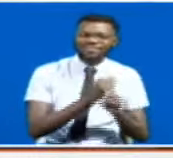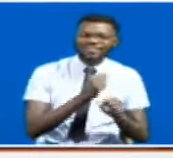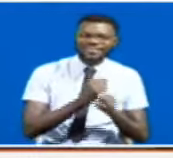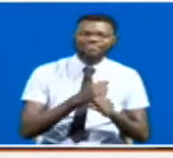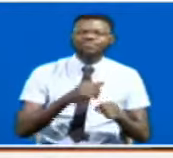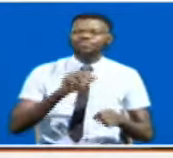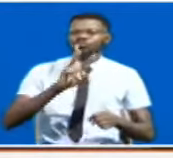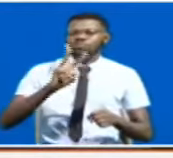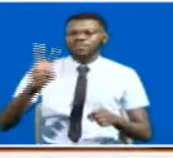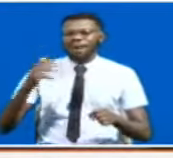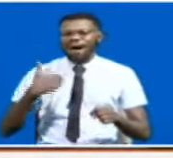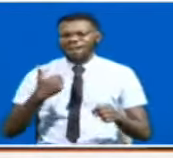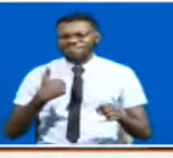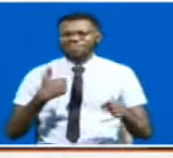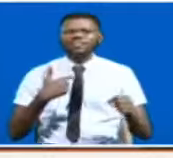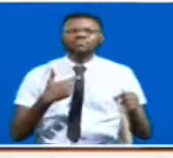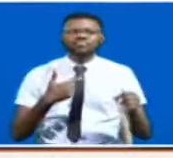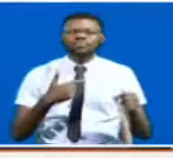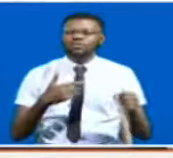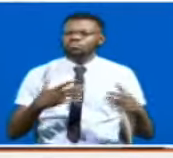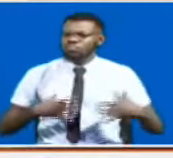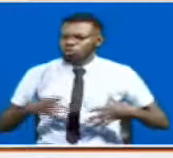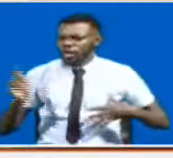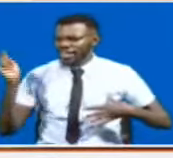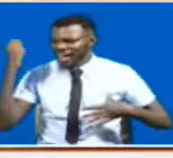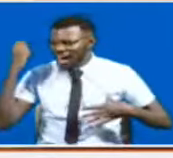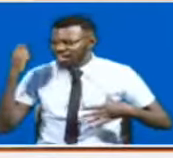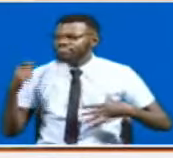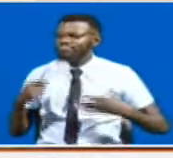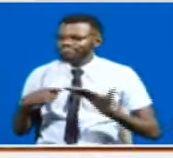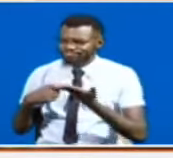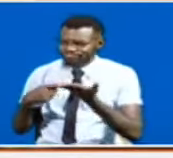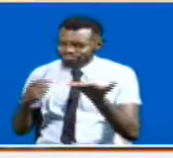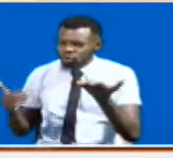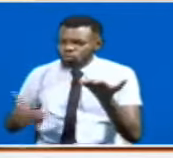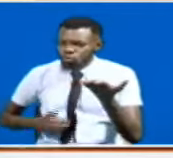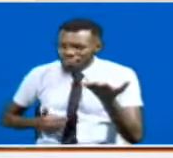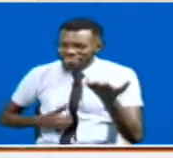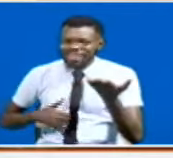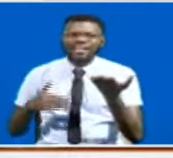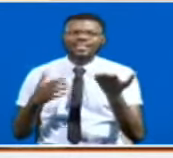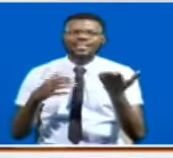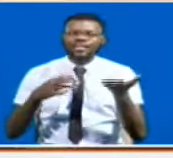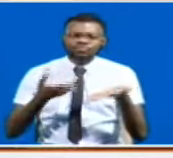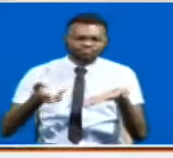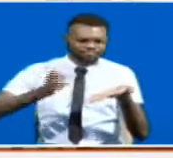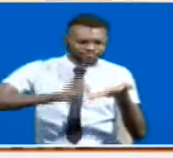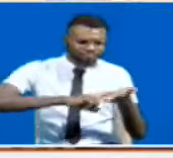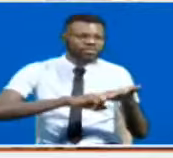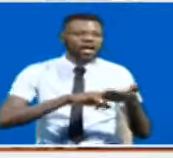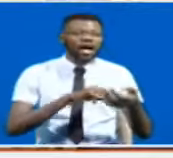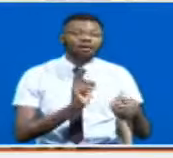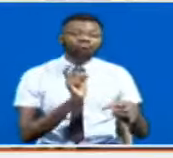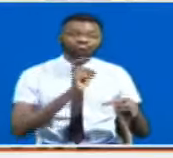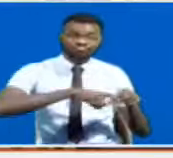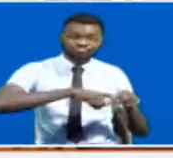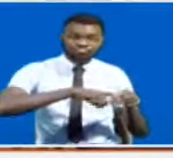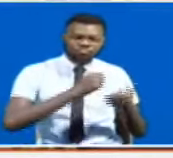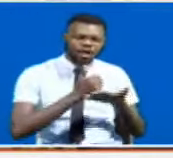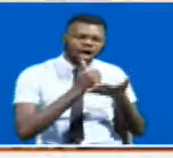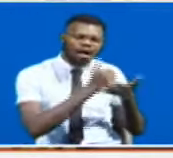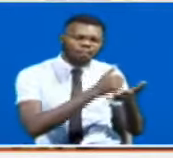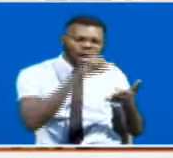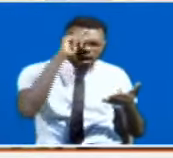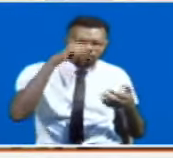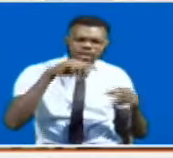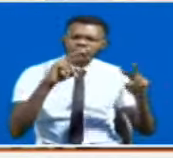portal where Kenyans, especially the youth who are most affected, have been urged to register to enable the government assess